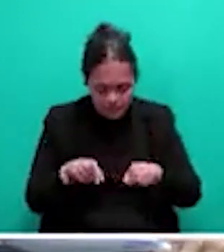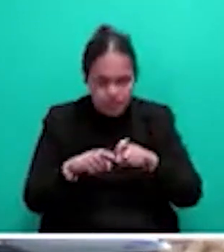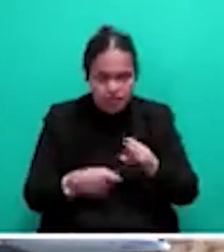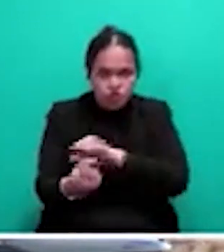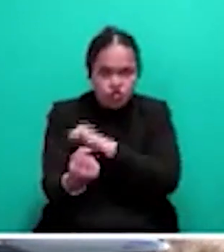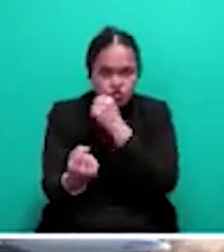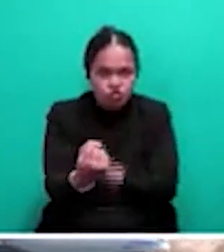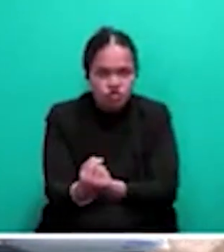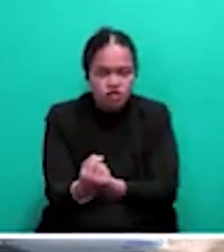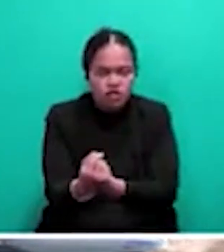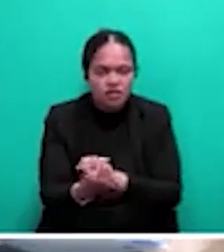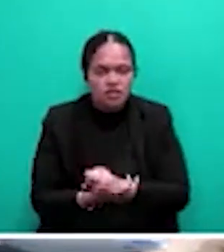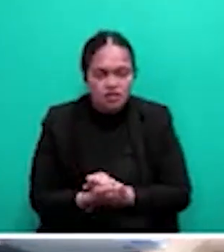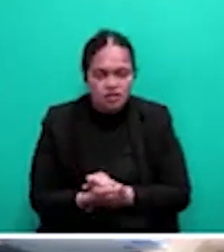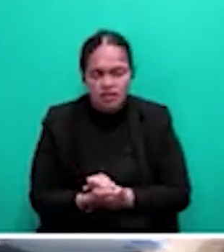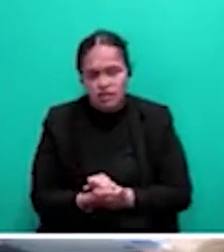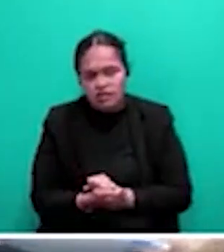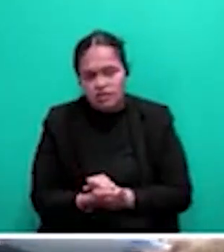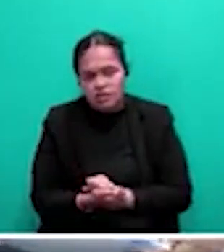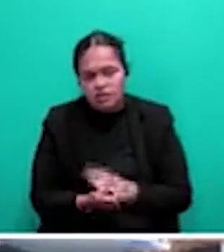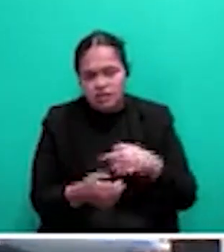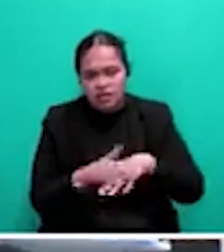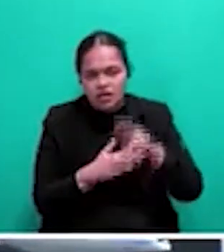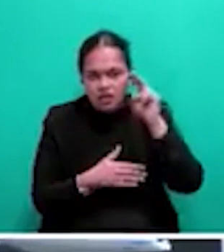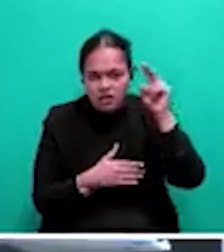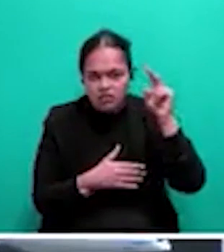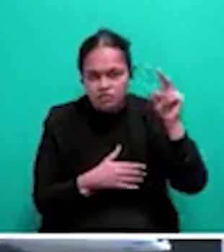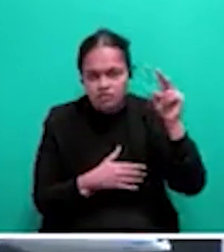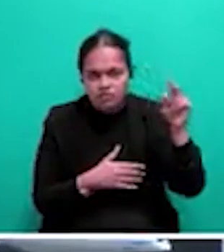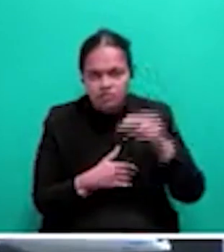strengthen its advisory function in national building.